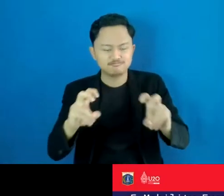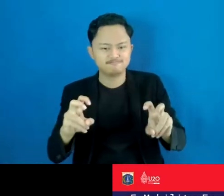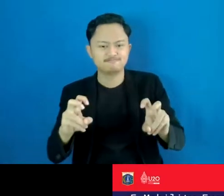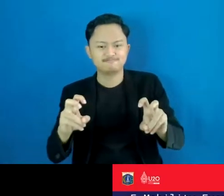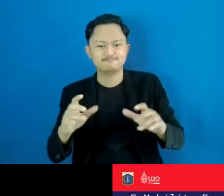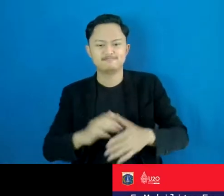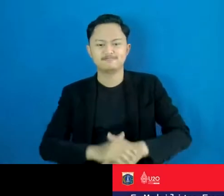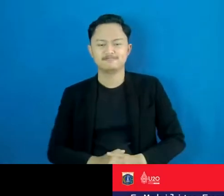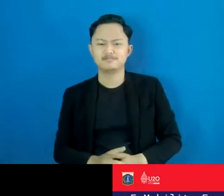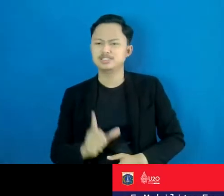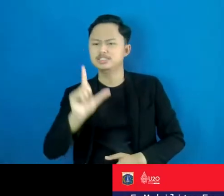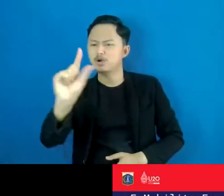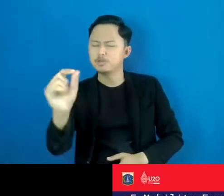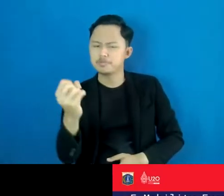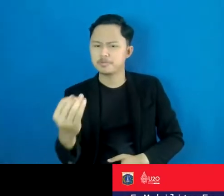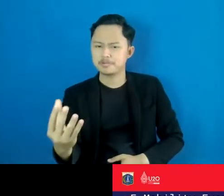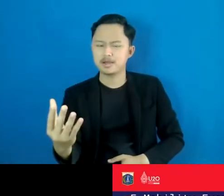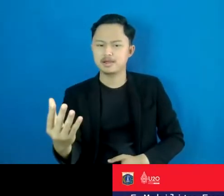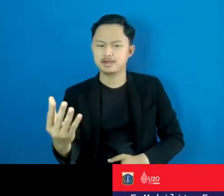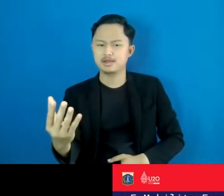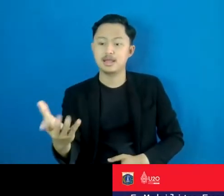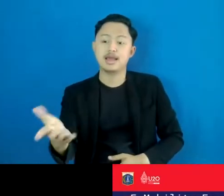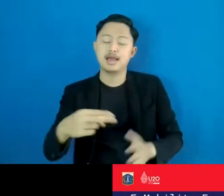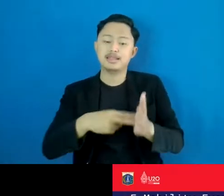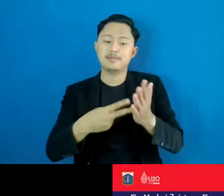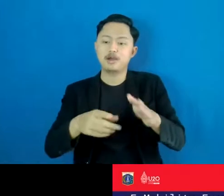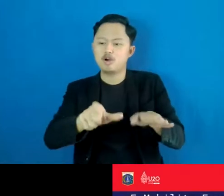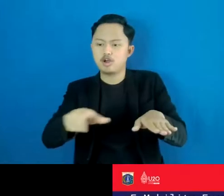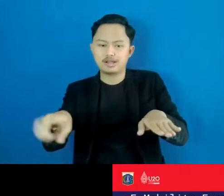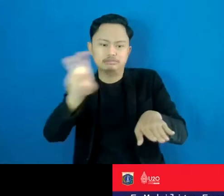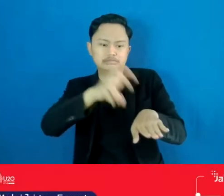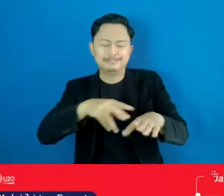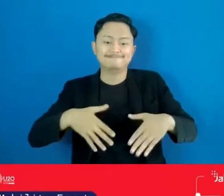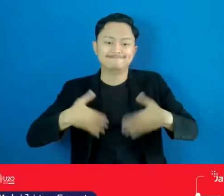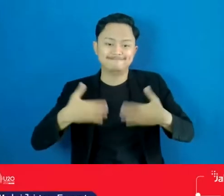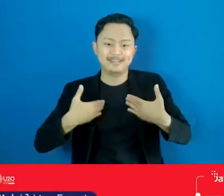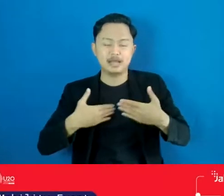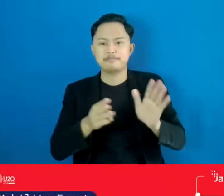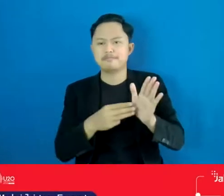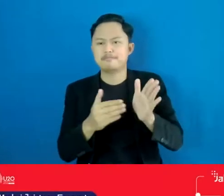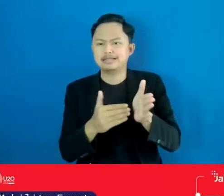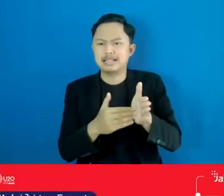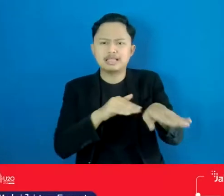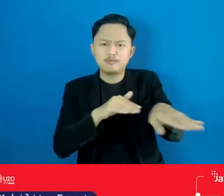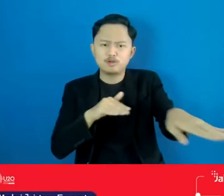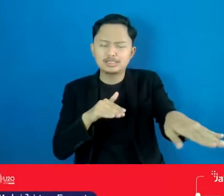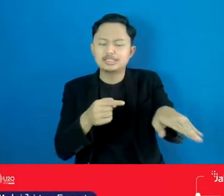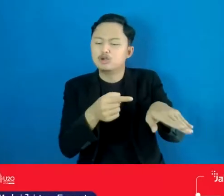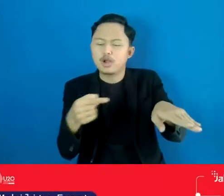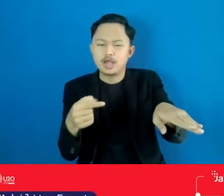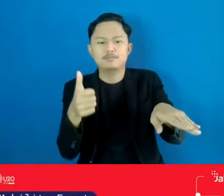longer distances. Authorities are happy. Roads are wider. Traffic is moderate, 25 kilometer per